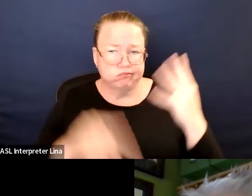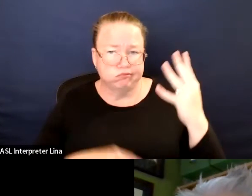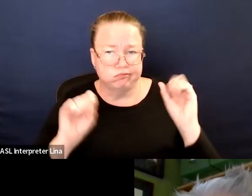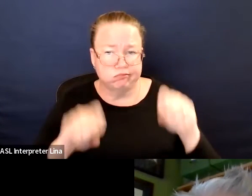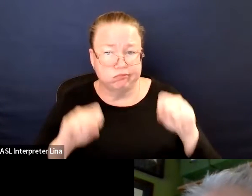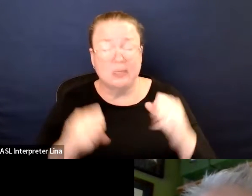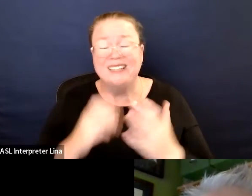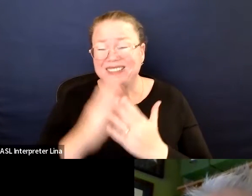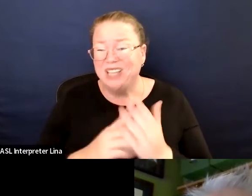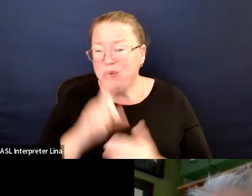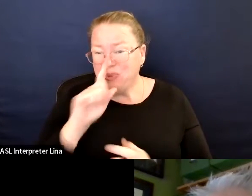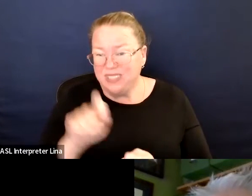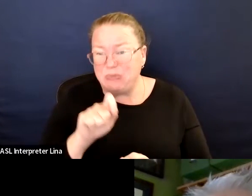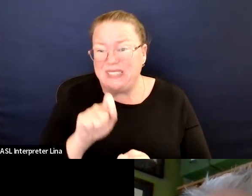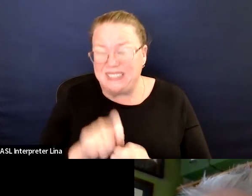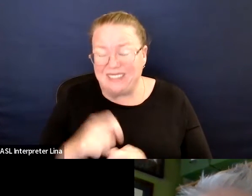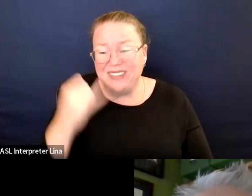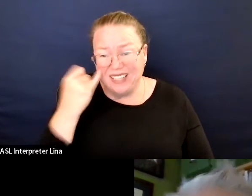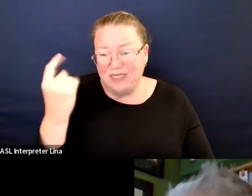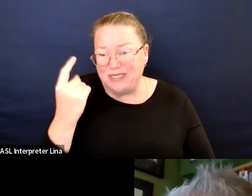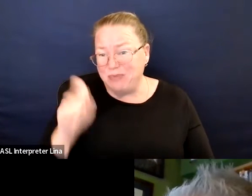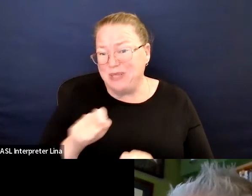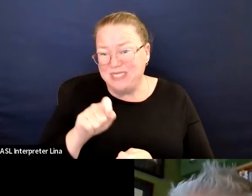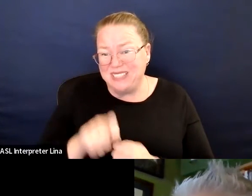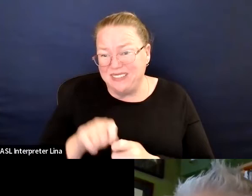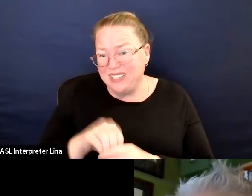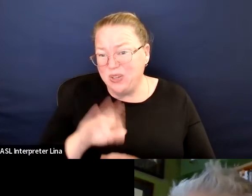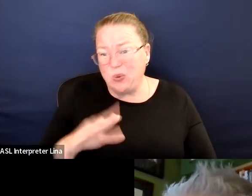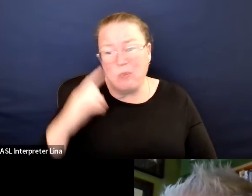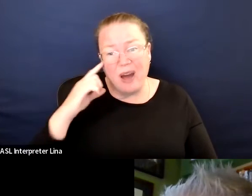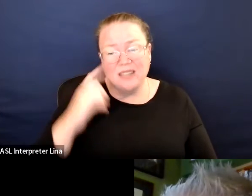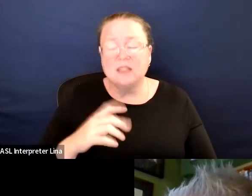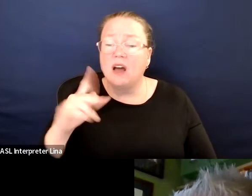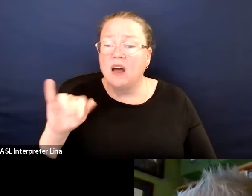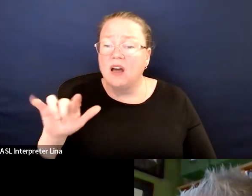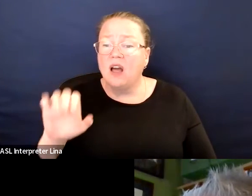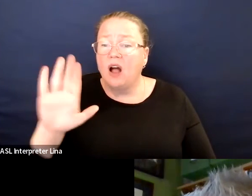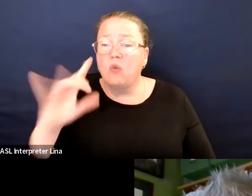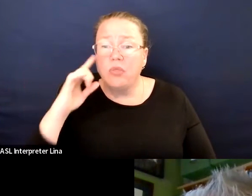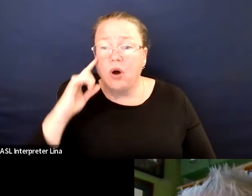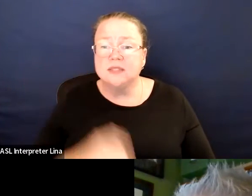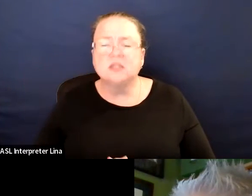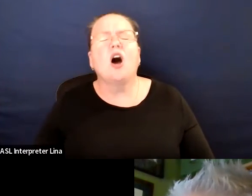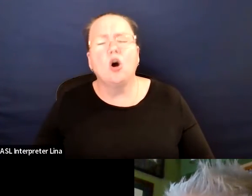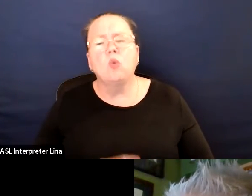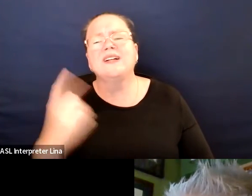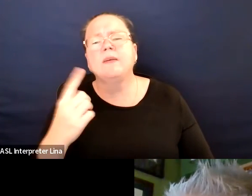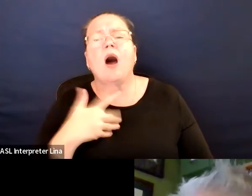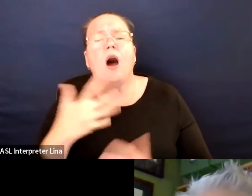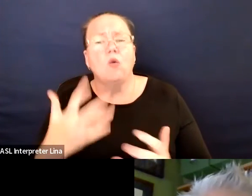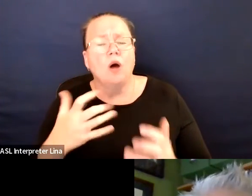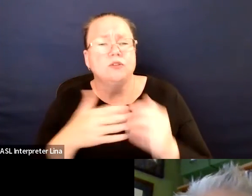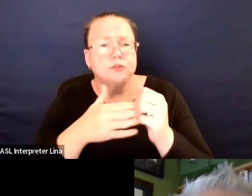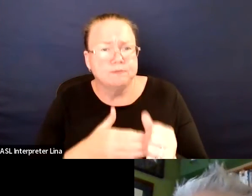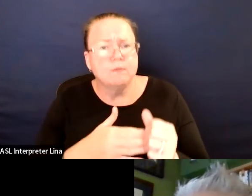really specific things if you have something very particular in mind. Kyle, what about you? Well, one of the things I wanted to point to, Linda,